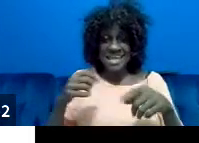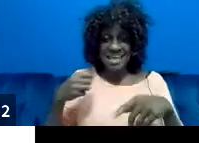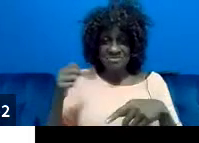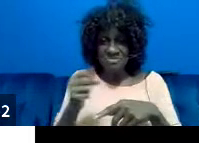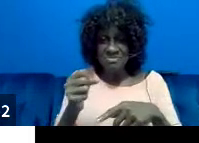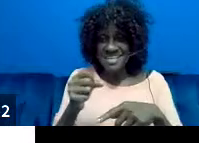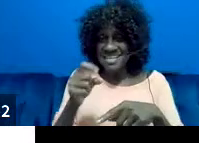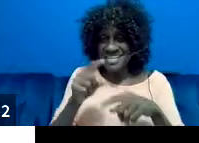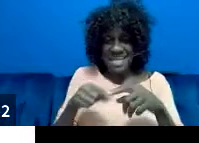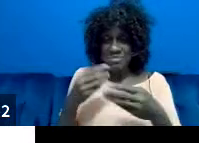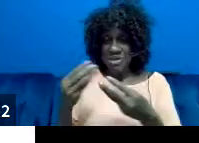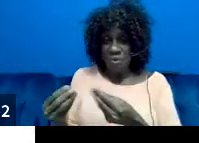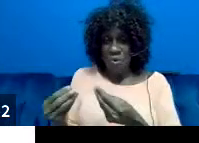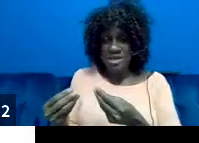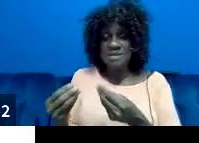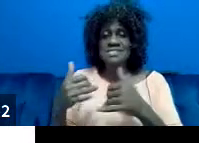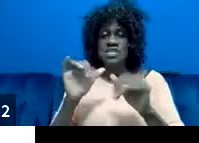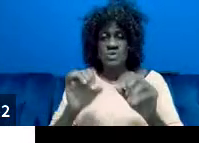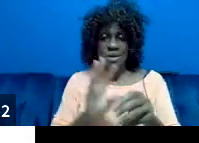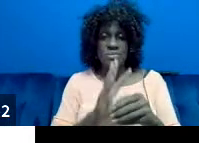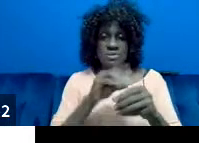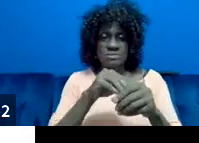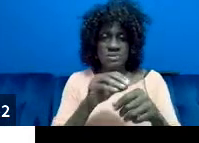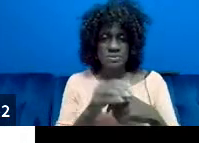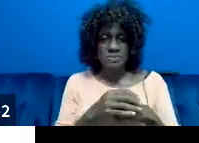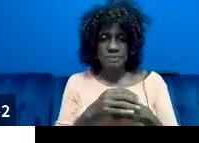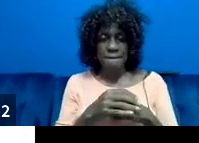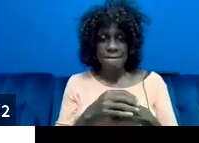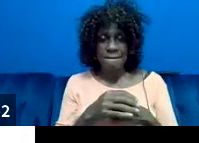device wet could still have an opportunity to participate.